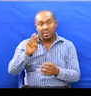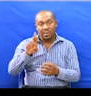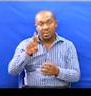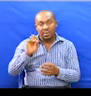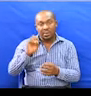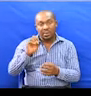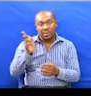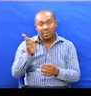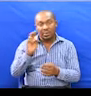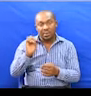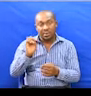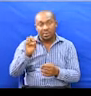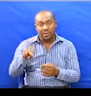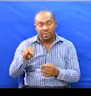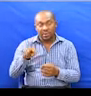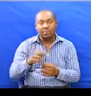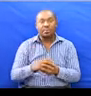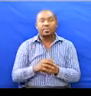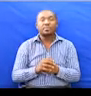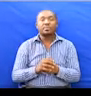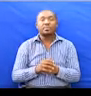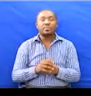with carbon,